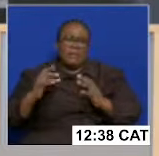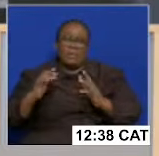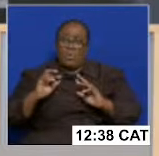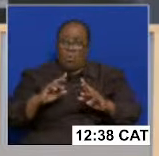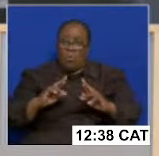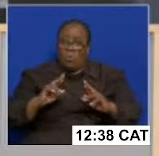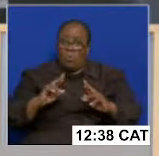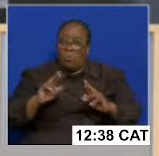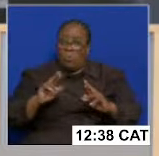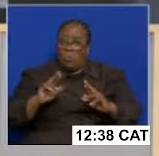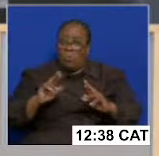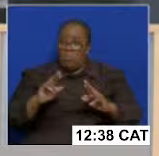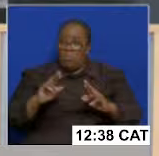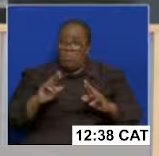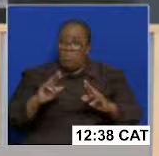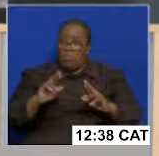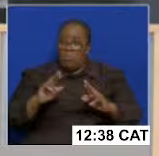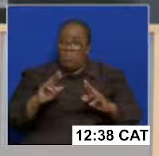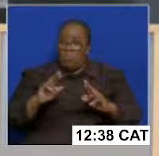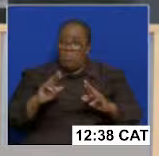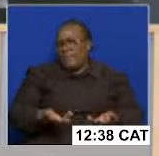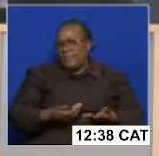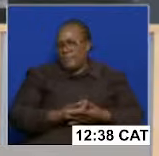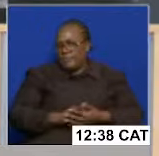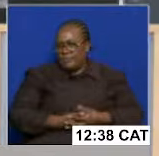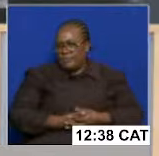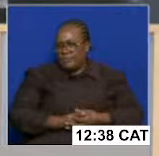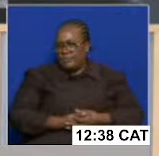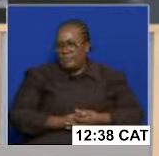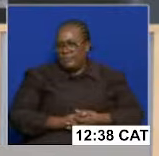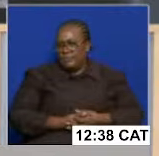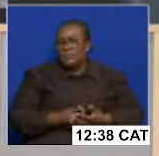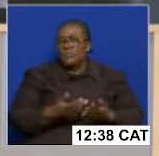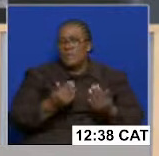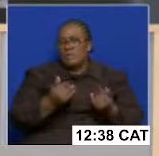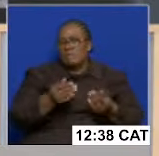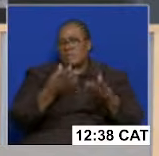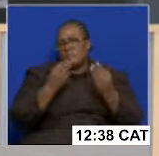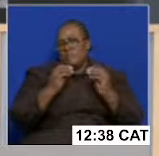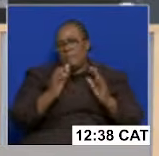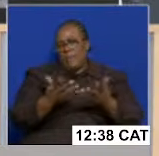How exactly did you expect to get them?